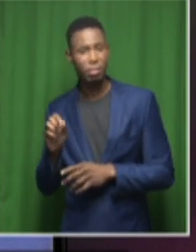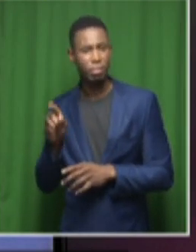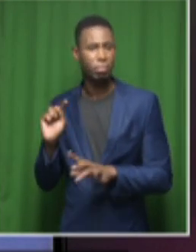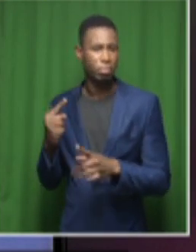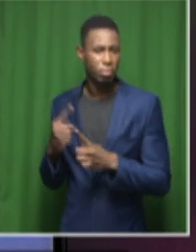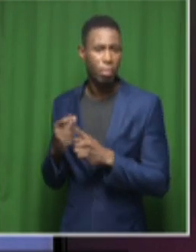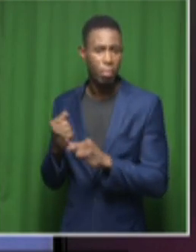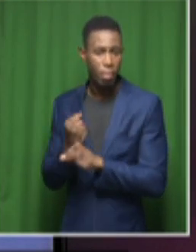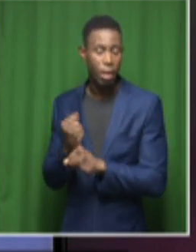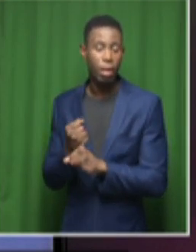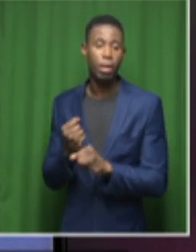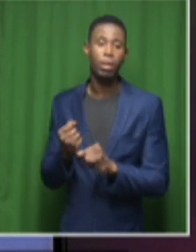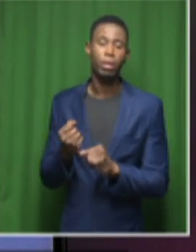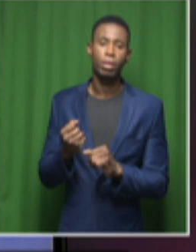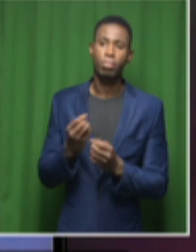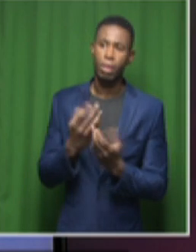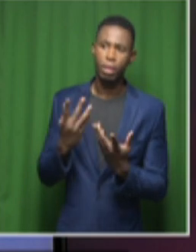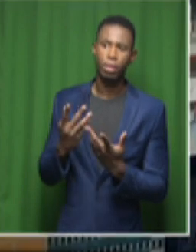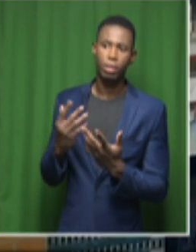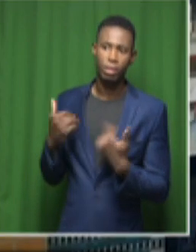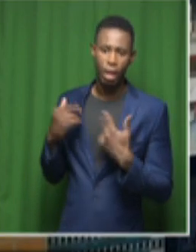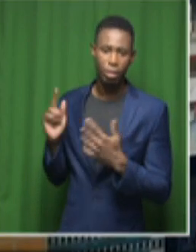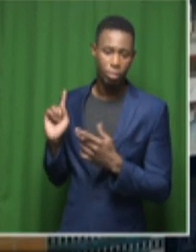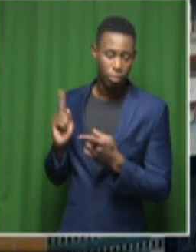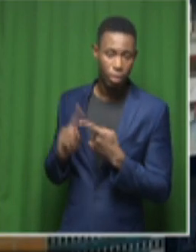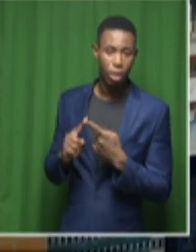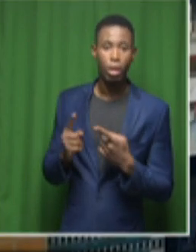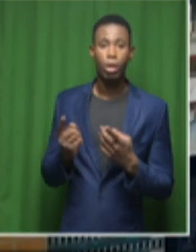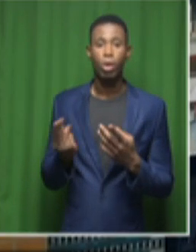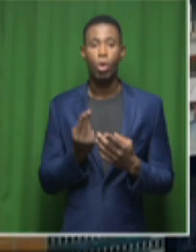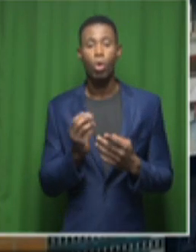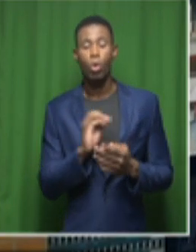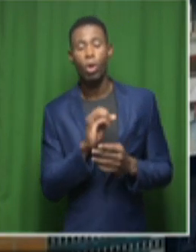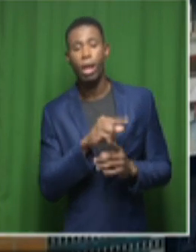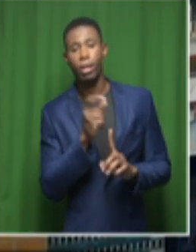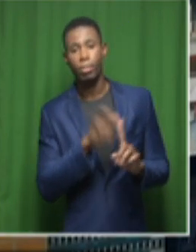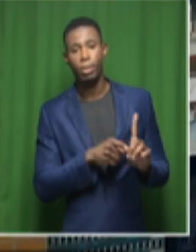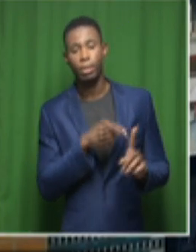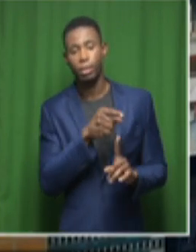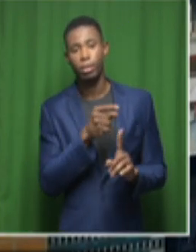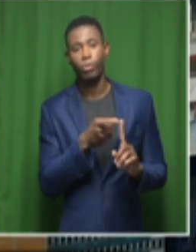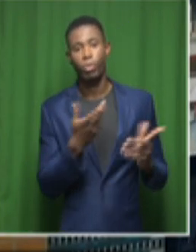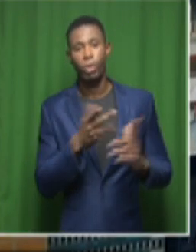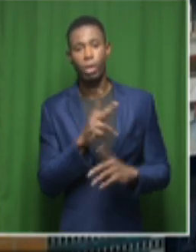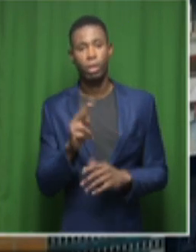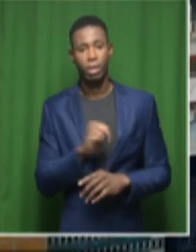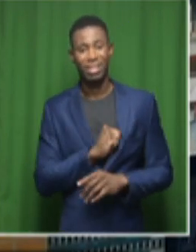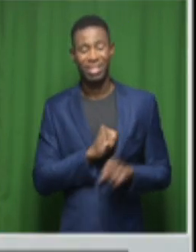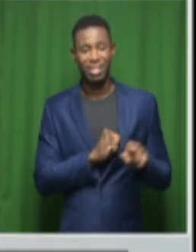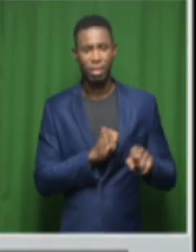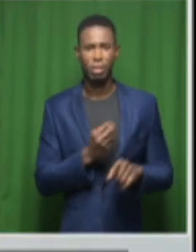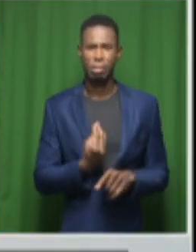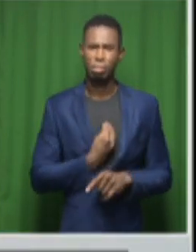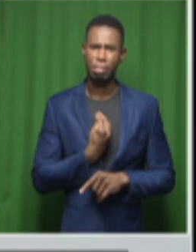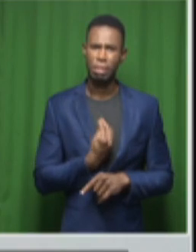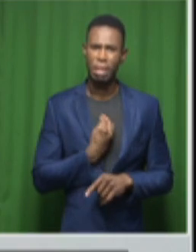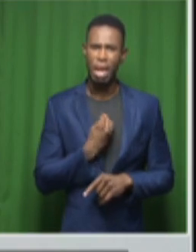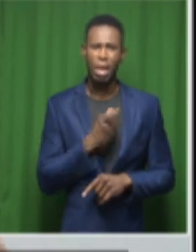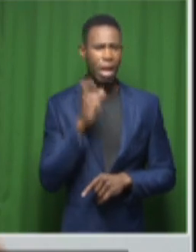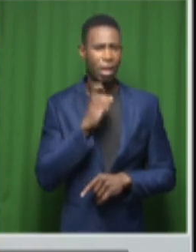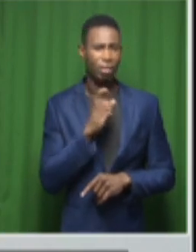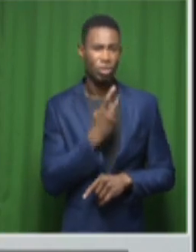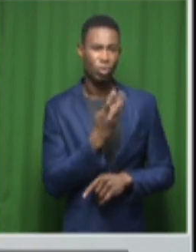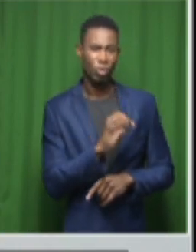State. But then there's Talente Kome, who's in KZN, who's really, really young. She's still in her